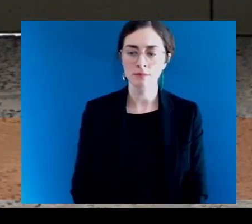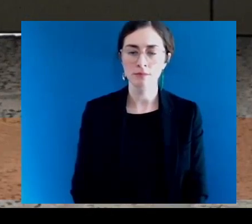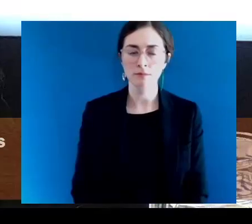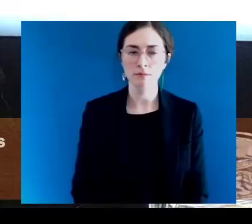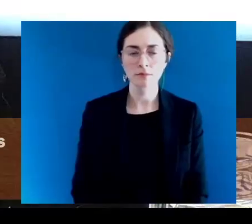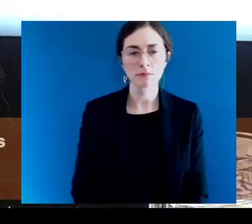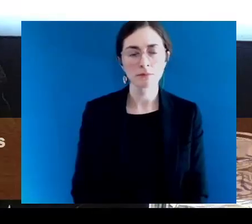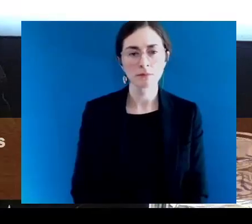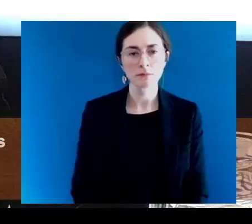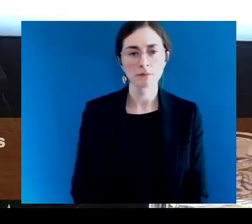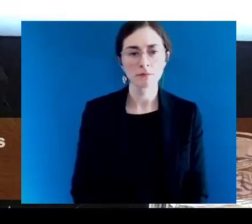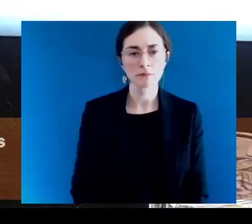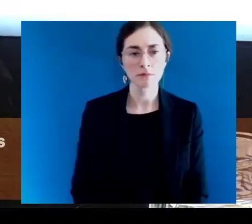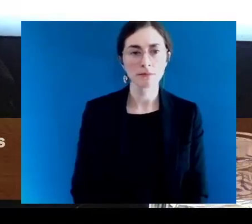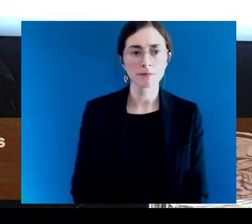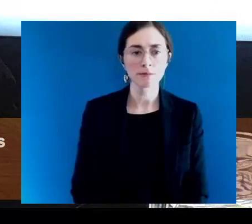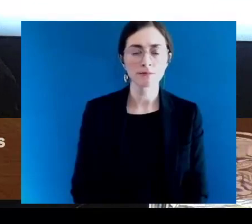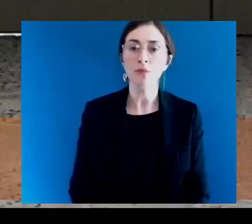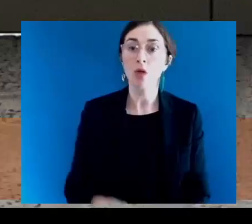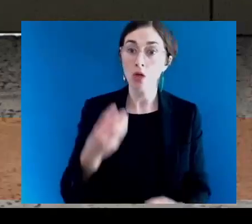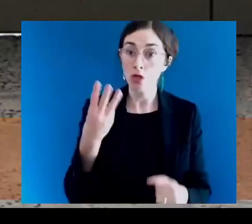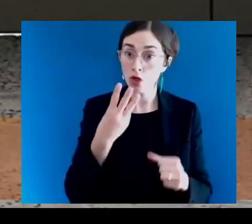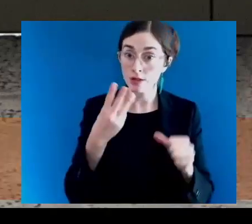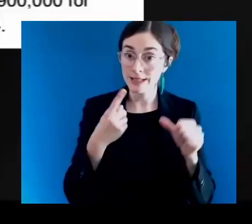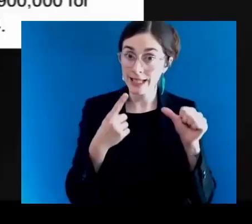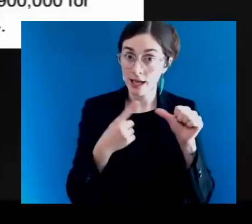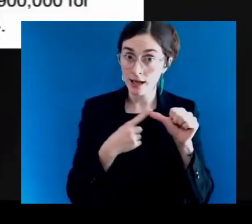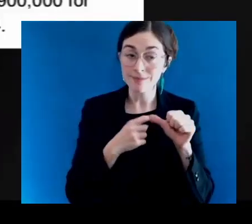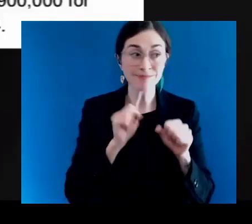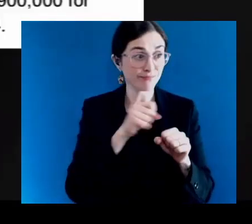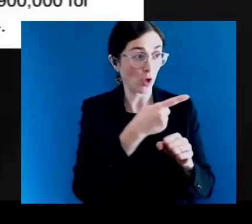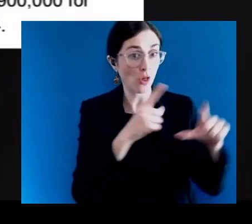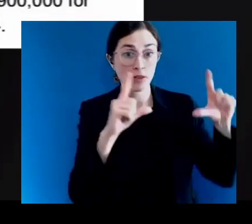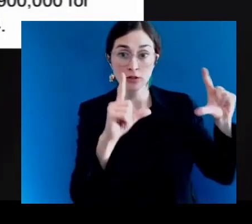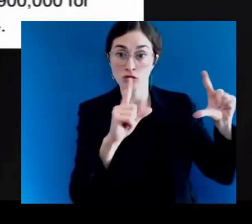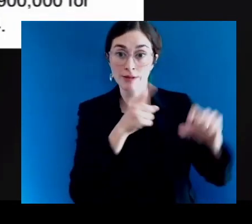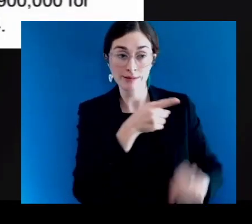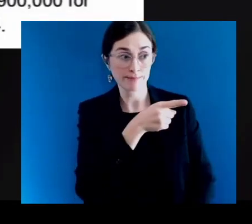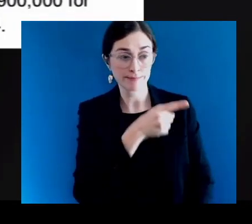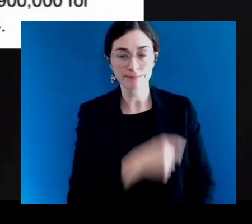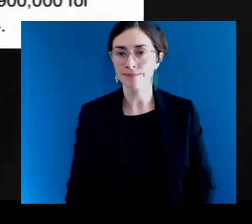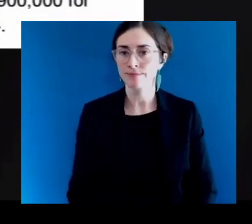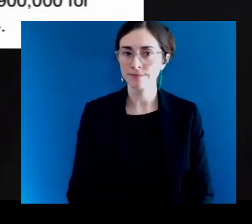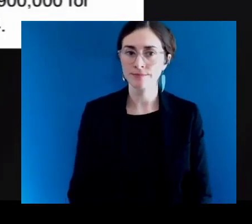Sorry, you've referred to 13A. Is that yes, correct? It's up on the screen if that's any help. Yes, I apologize.